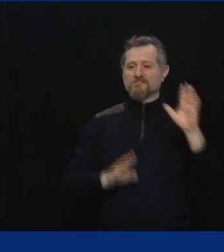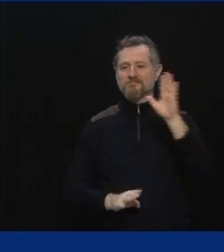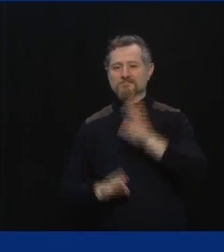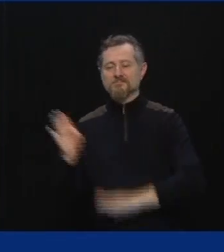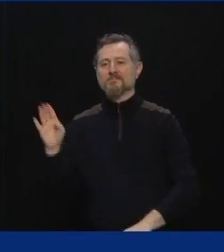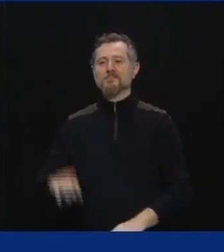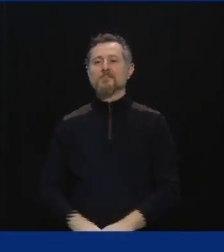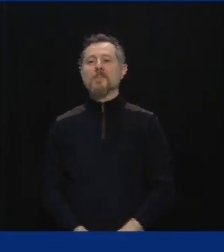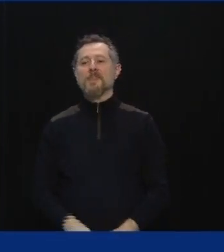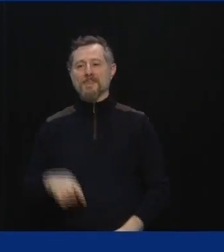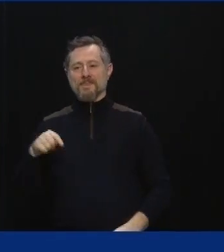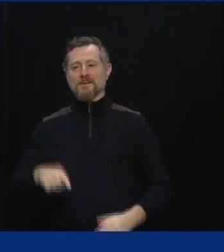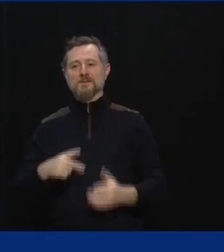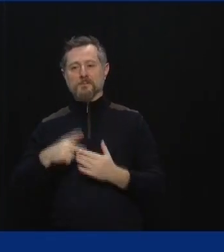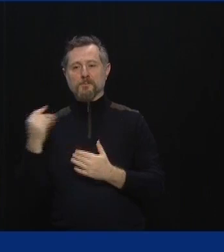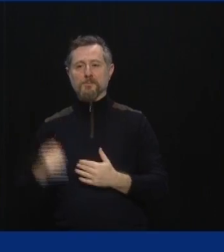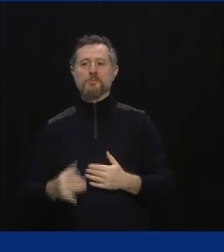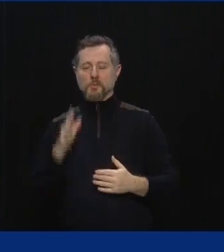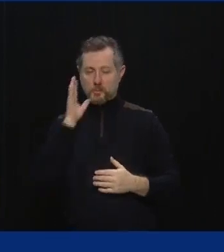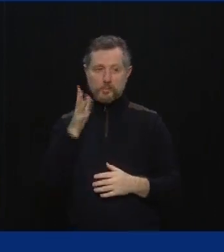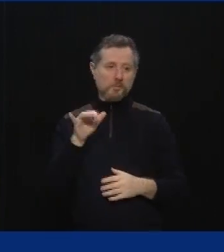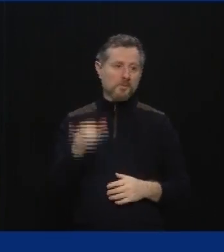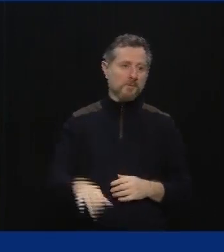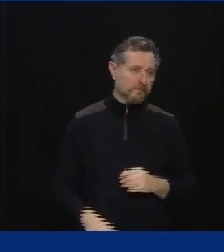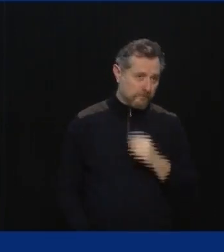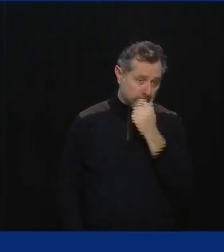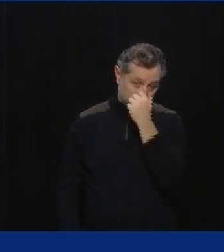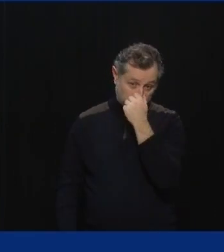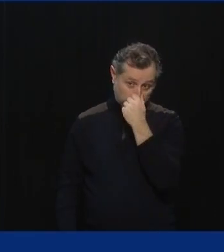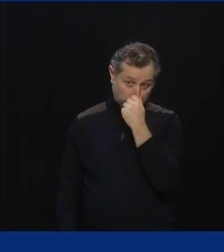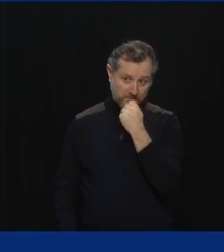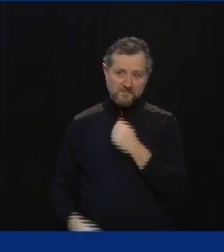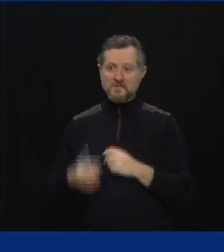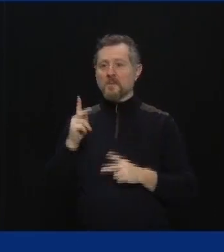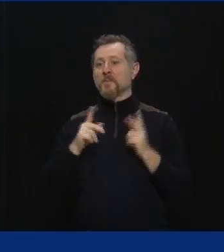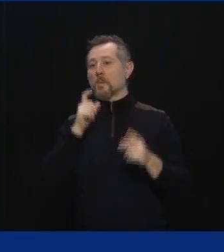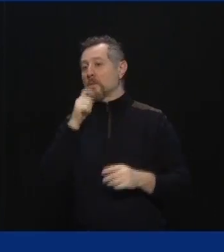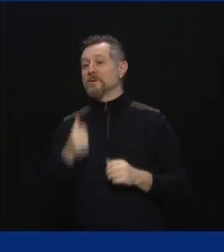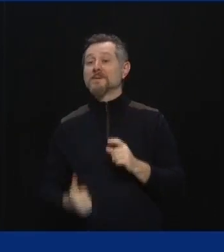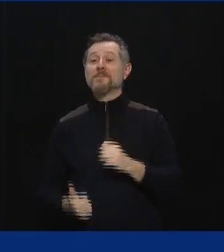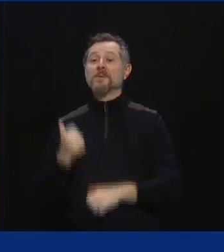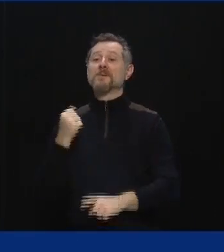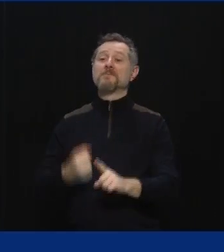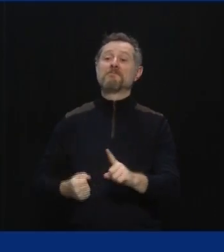project represents, ensuring that the people most impacted